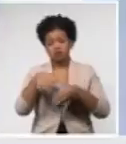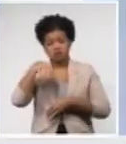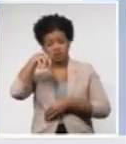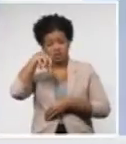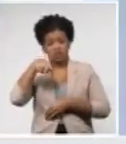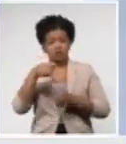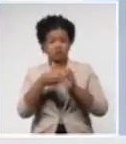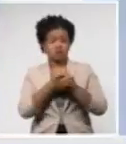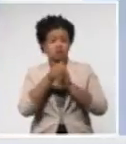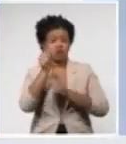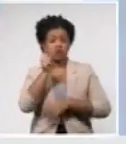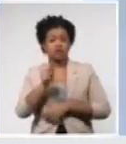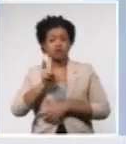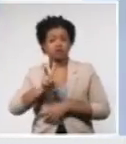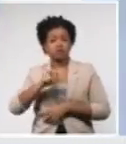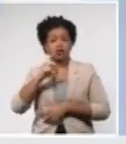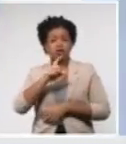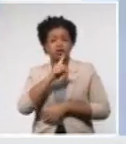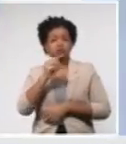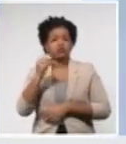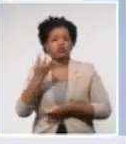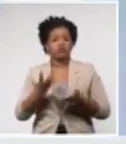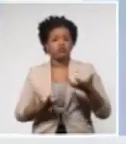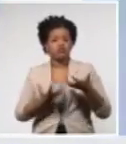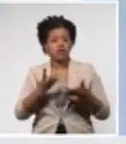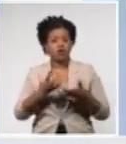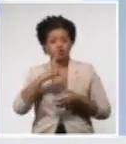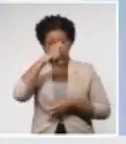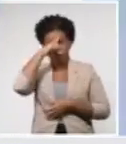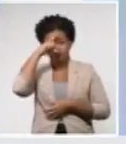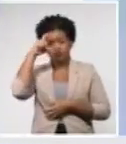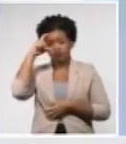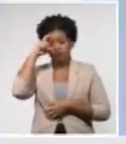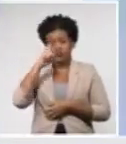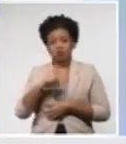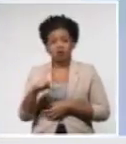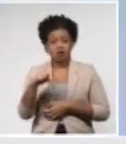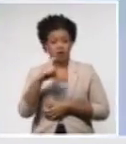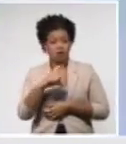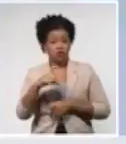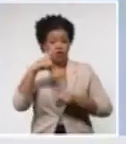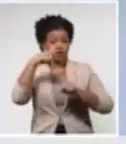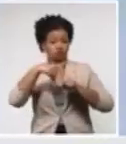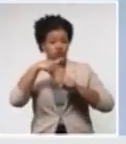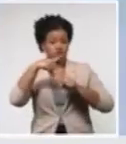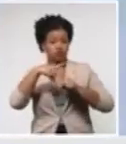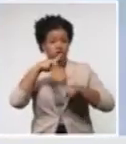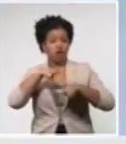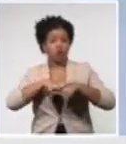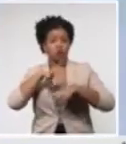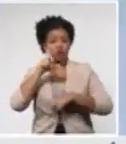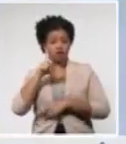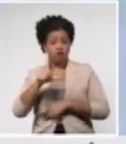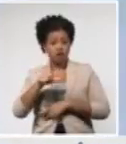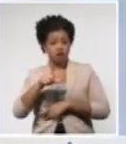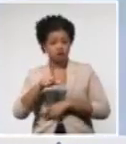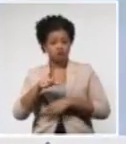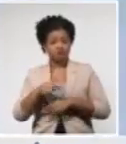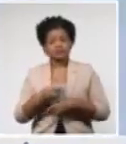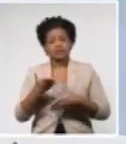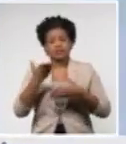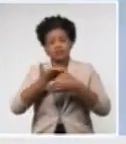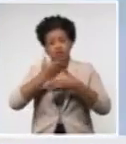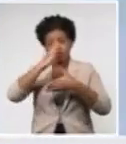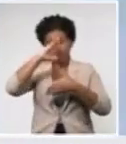Río, Mayabeque, Villa Clara, Cienfuegos, Santi Espíritus, Camagüey, Las Tunas, Holguín, Santiago